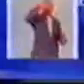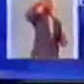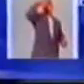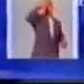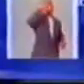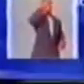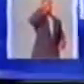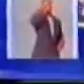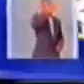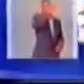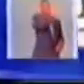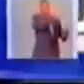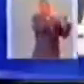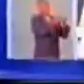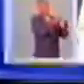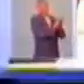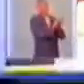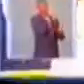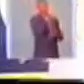se. A